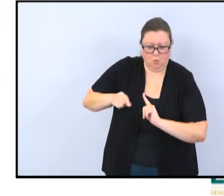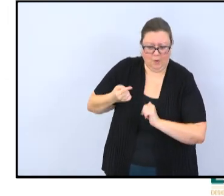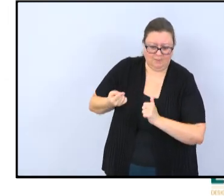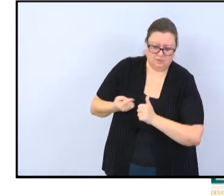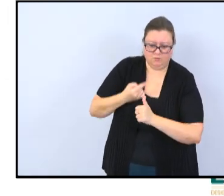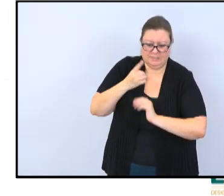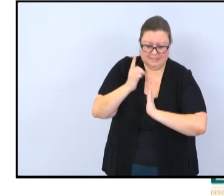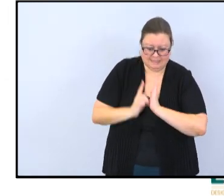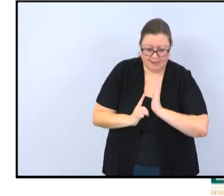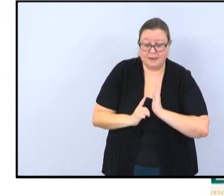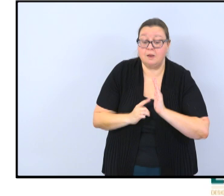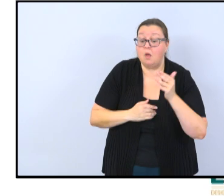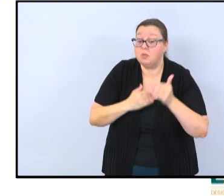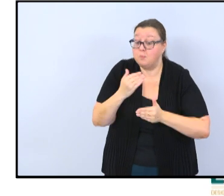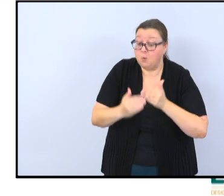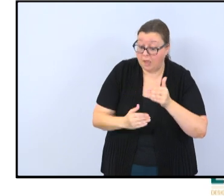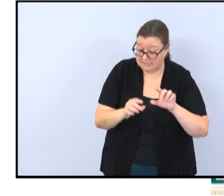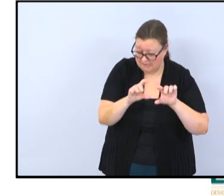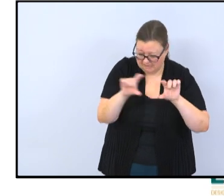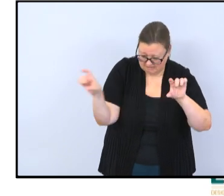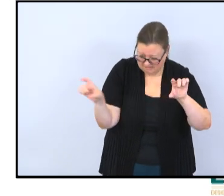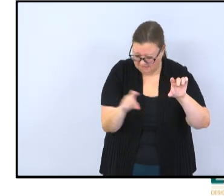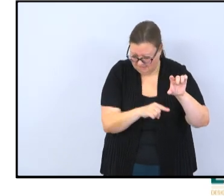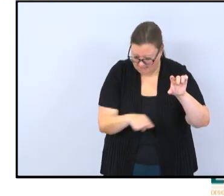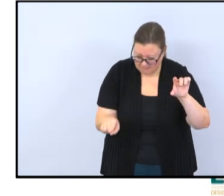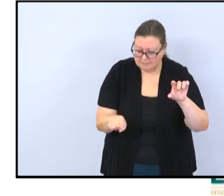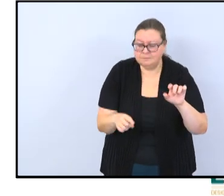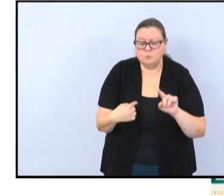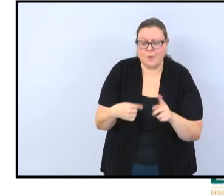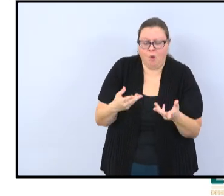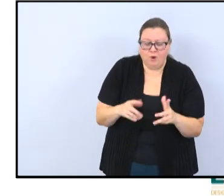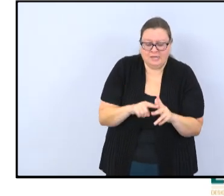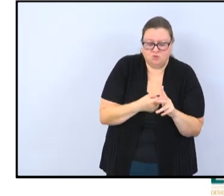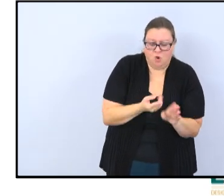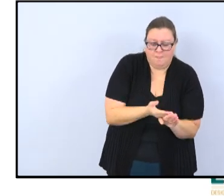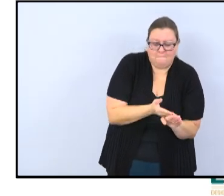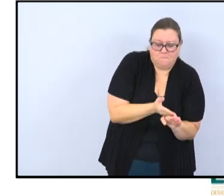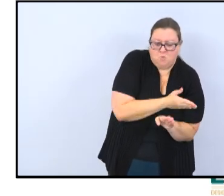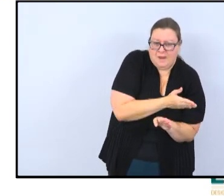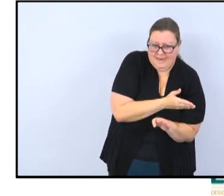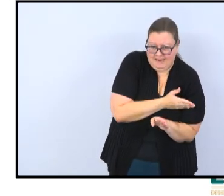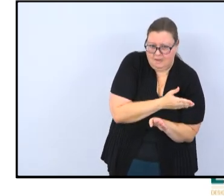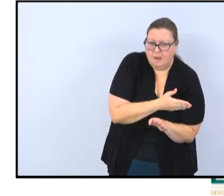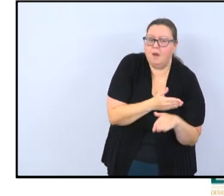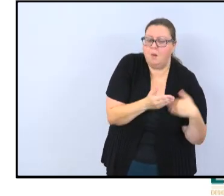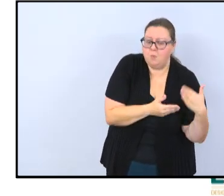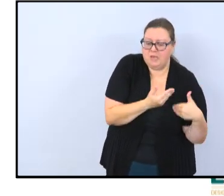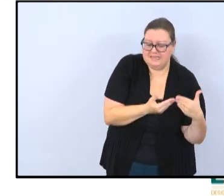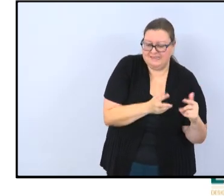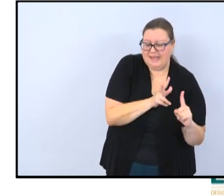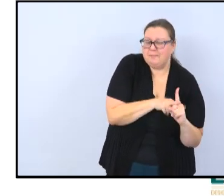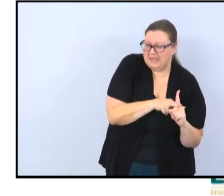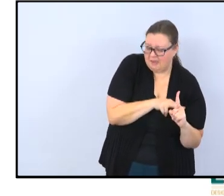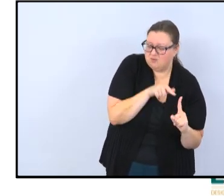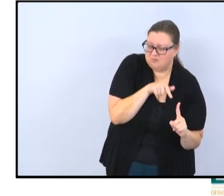There's the process. We've already started the pre-process. That was the application process in which we've been through with SECO. We did a